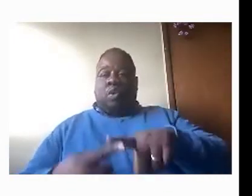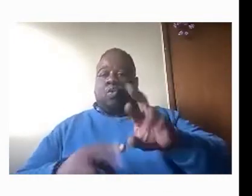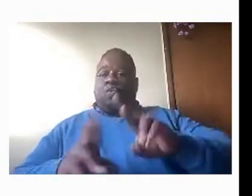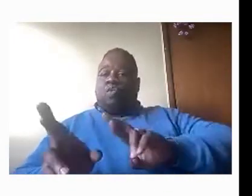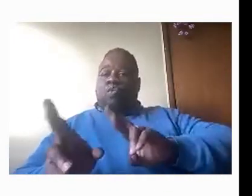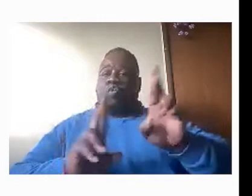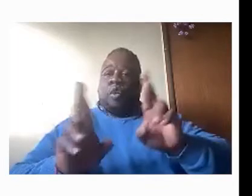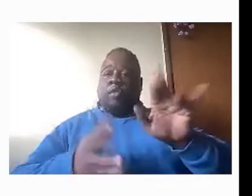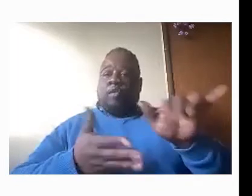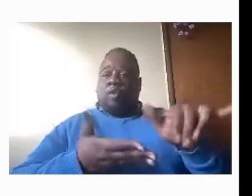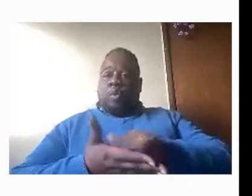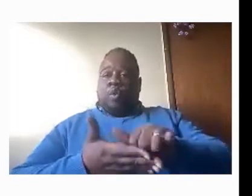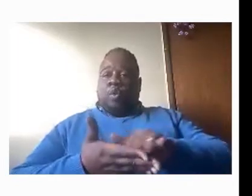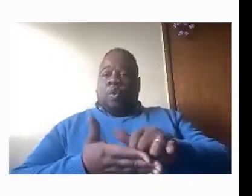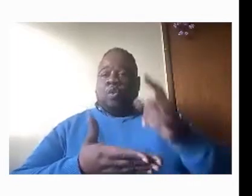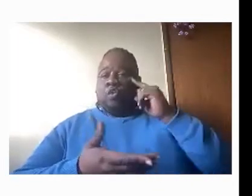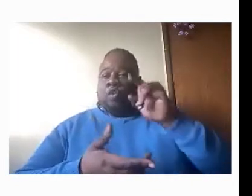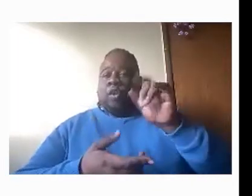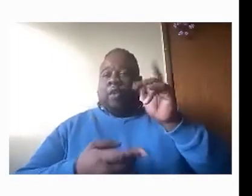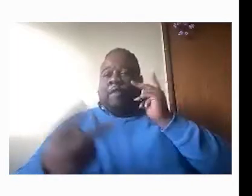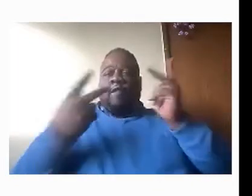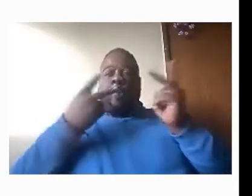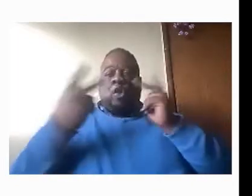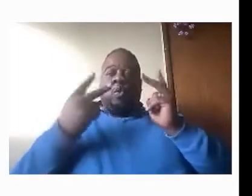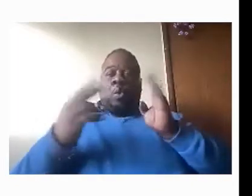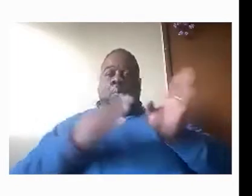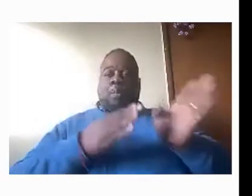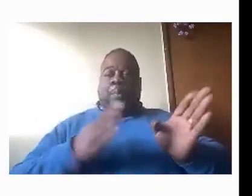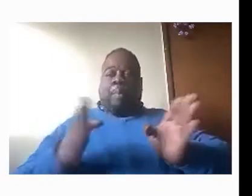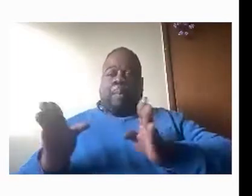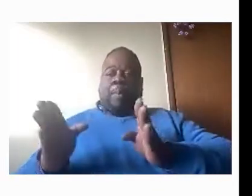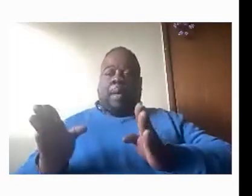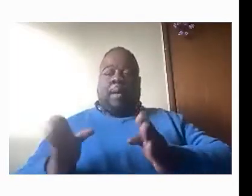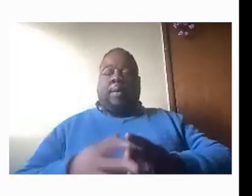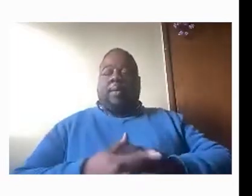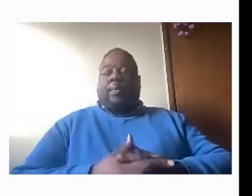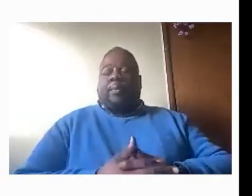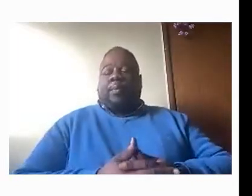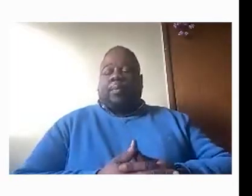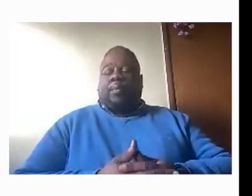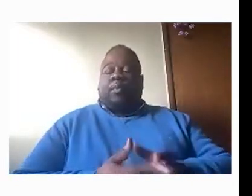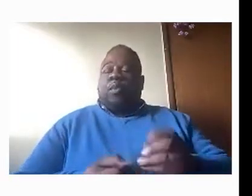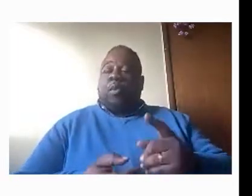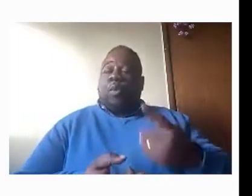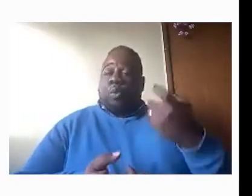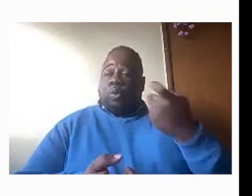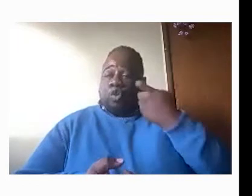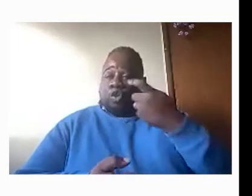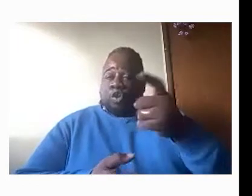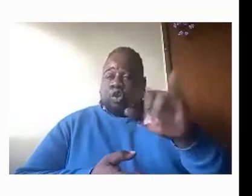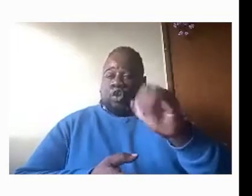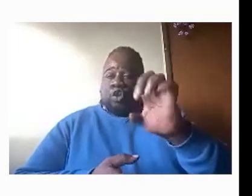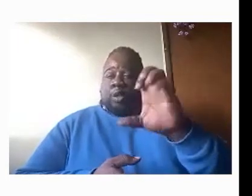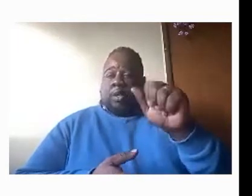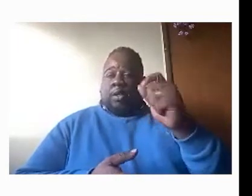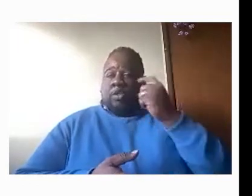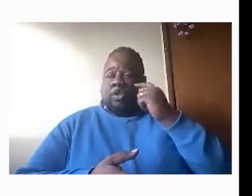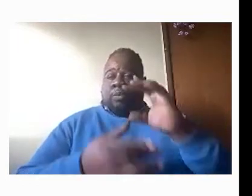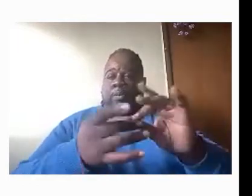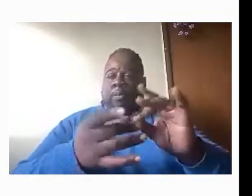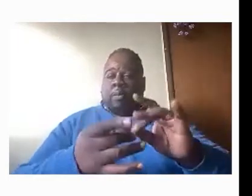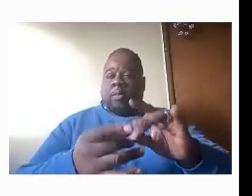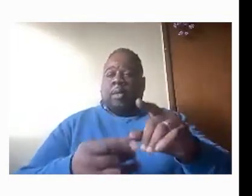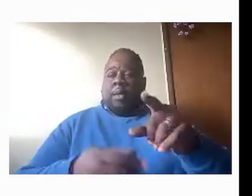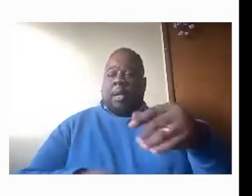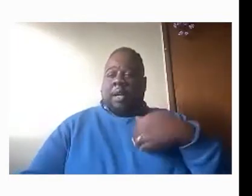individual preparedness specialist. So specifically, what Jessica talked about, there were 7 MOUs when the lawsuit